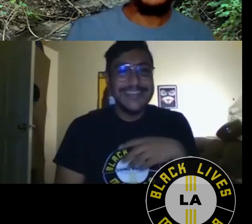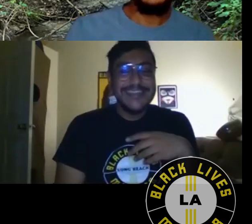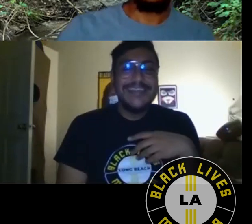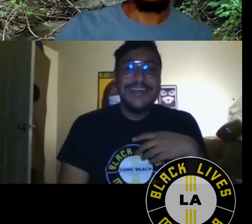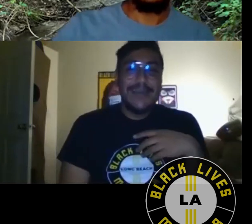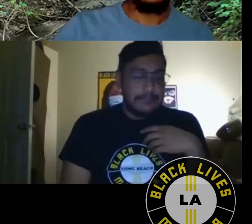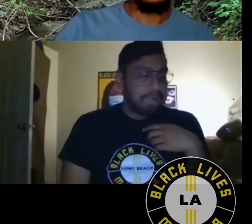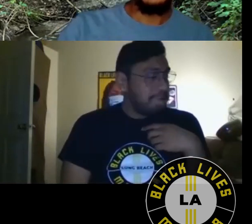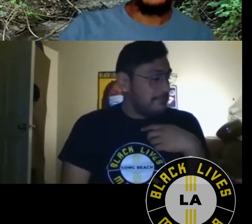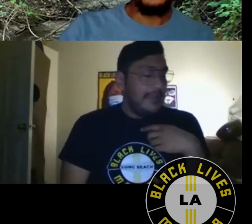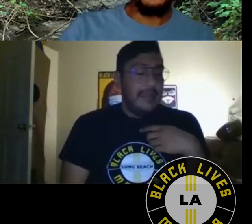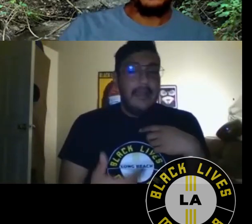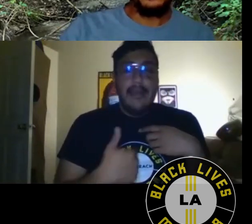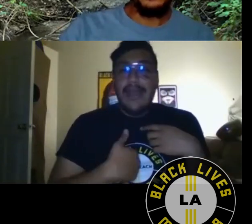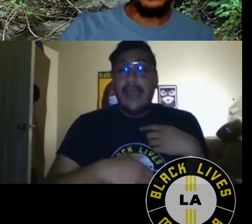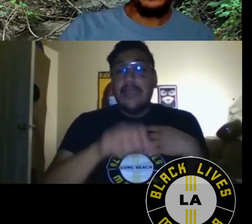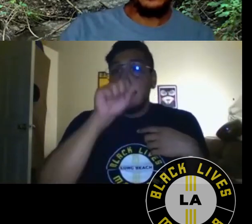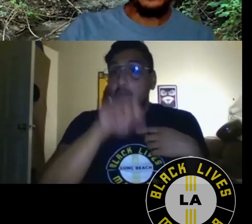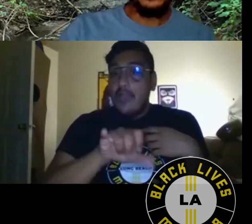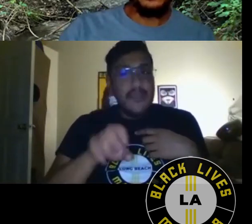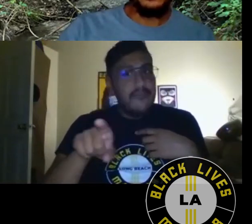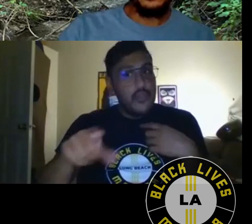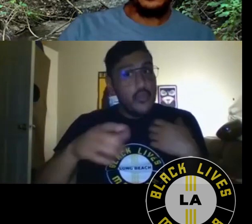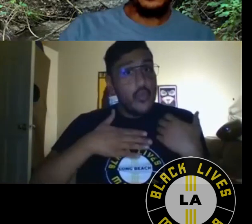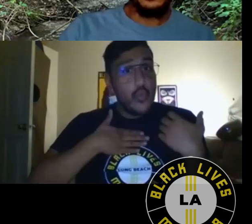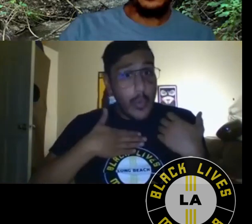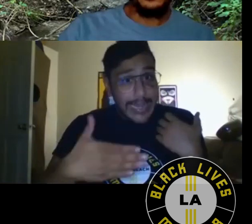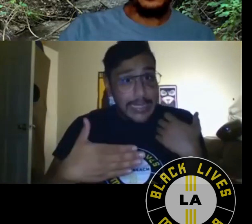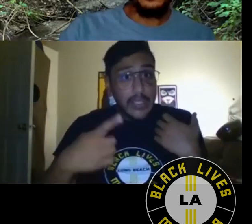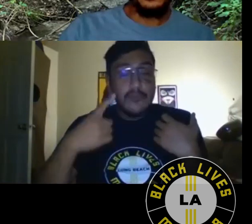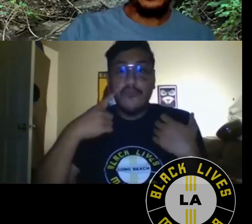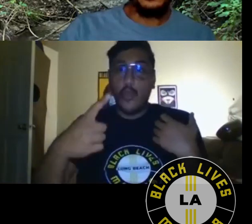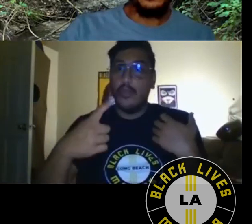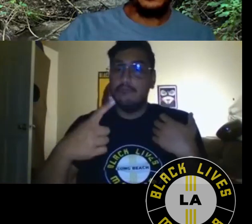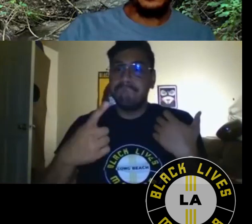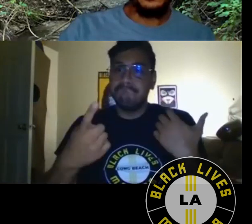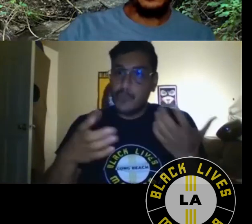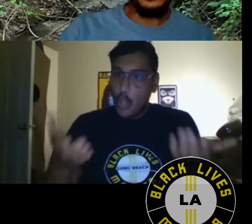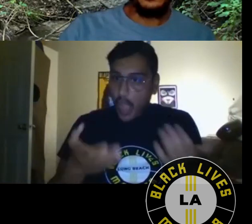I'd love if you would be willing to offer something, because one